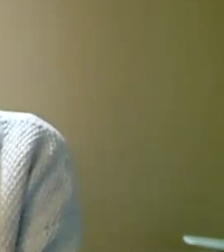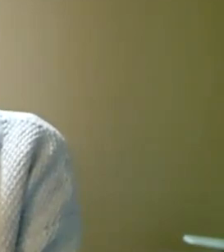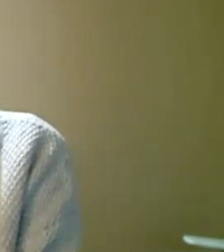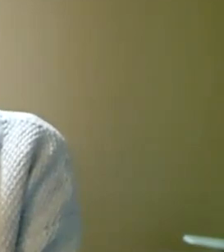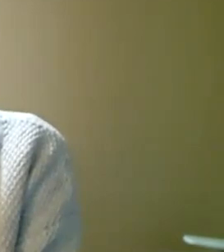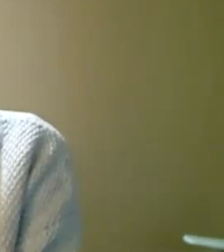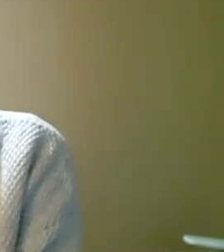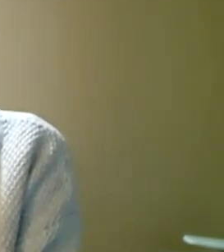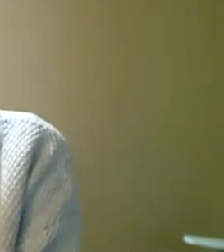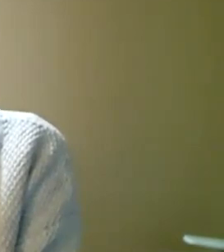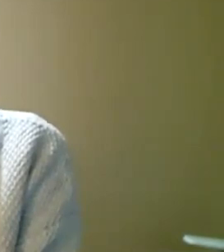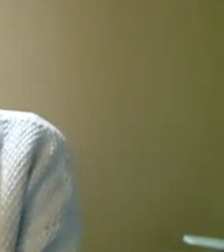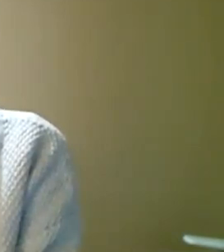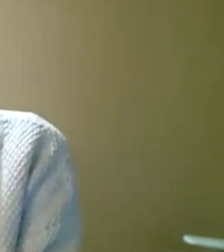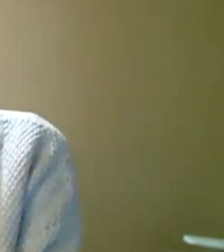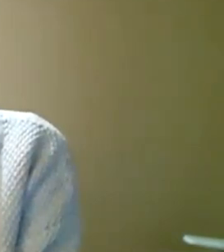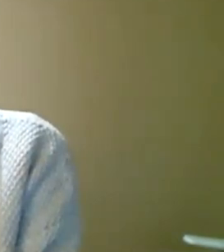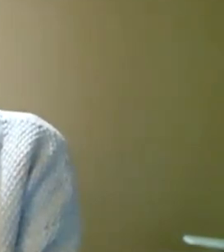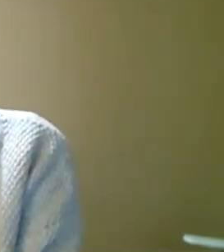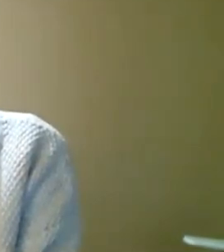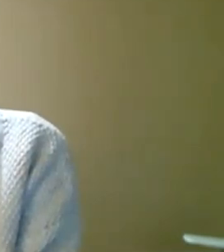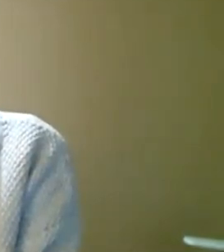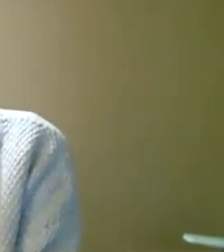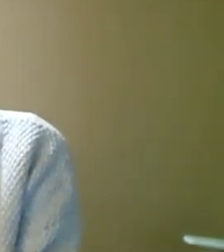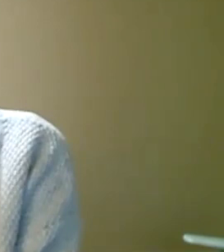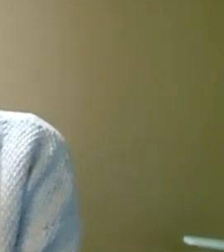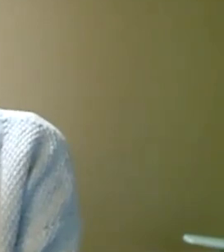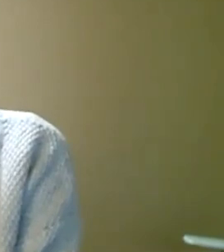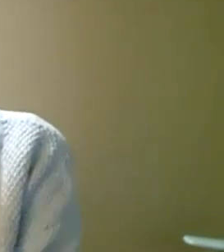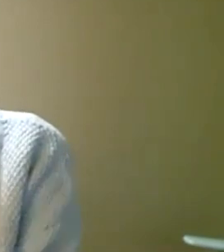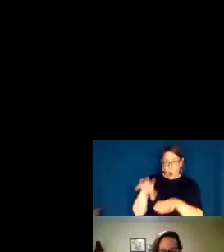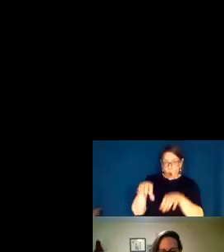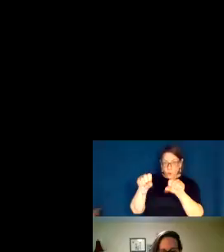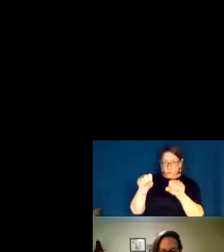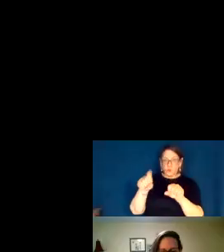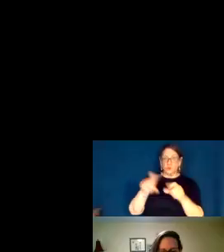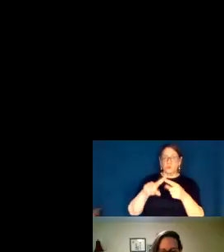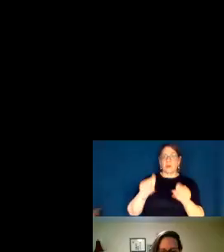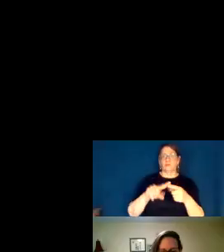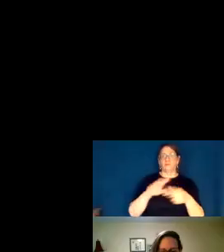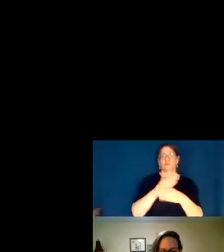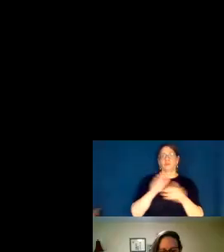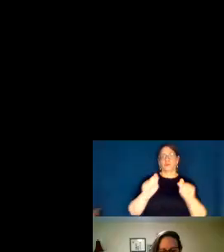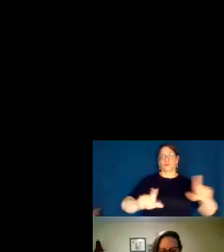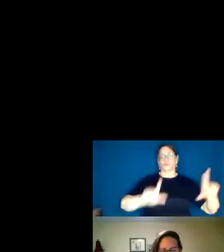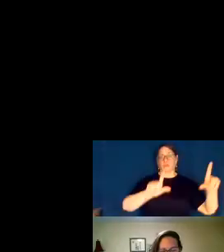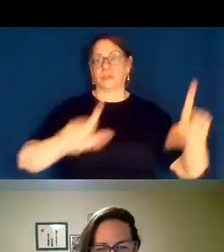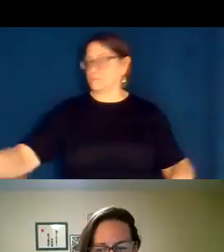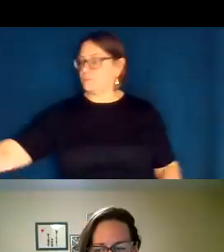Okay, so for right now, I've made it so that you are one of the co-hosts, so you should be able to share your screen now. There you